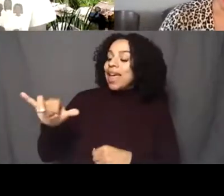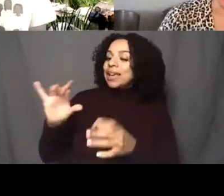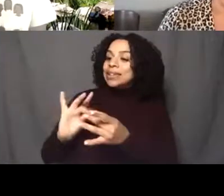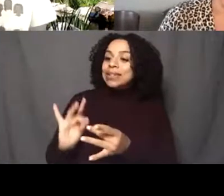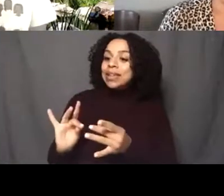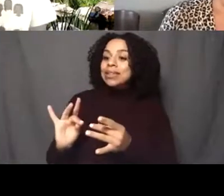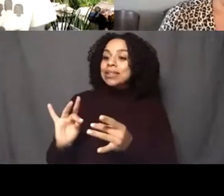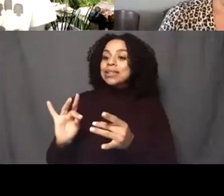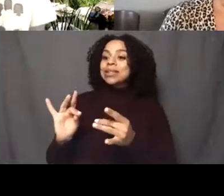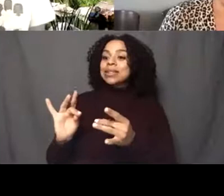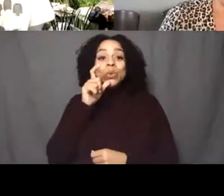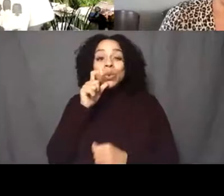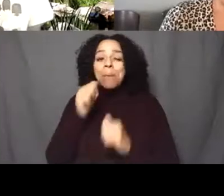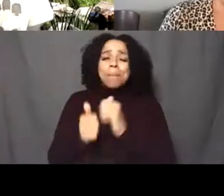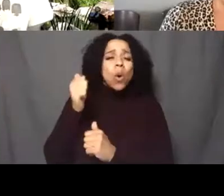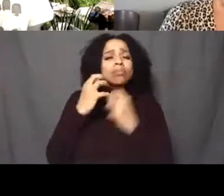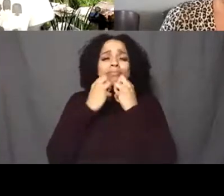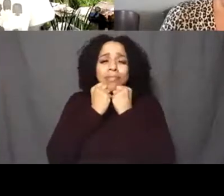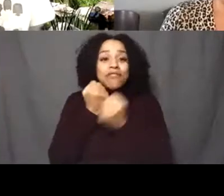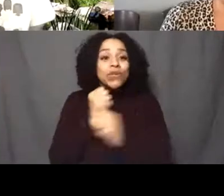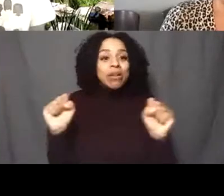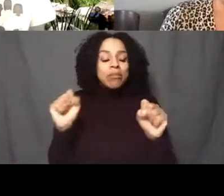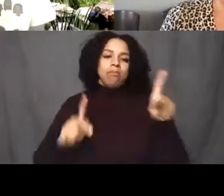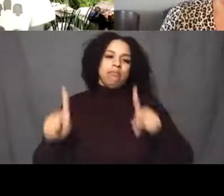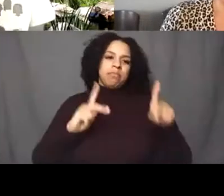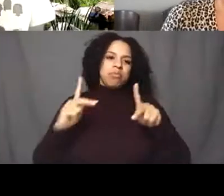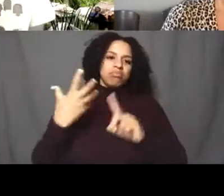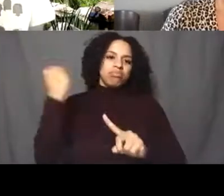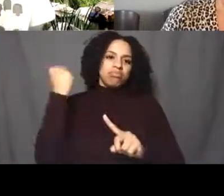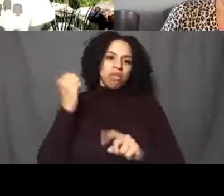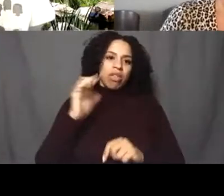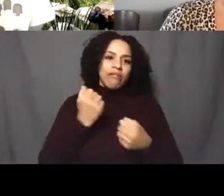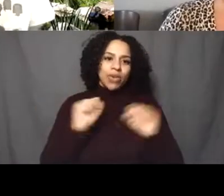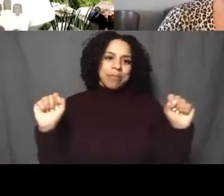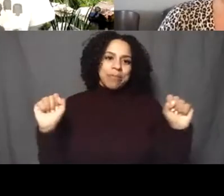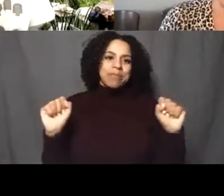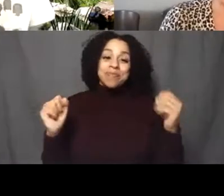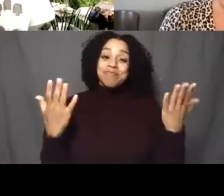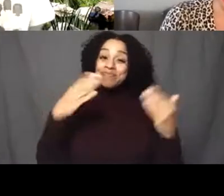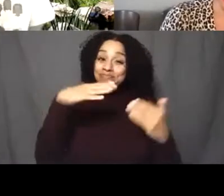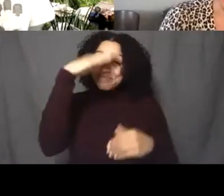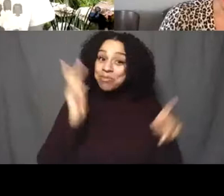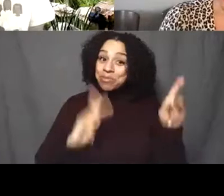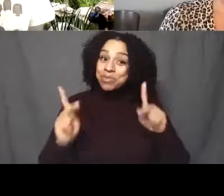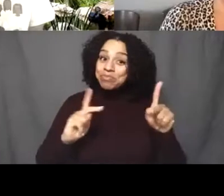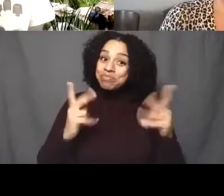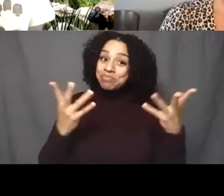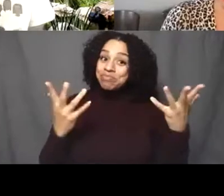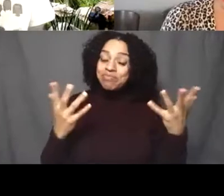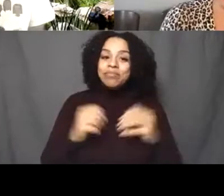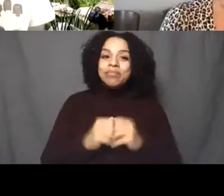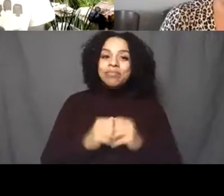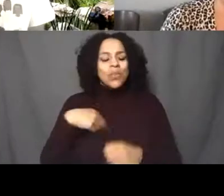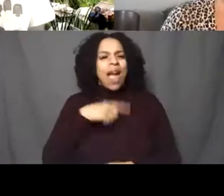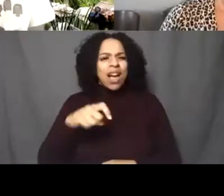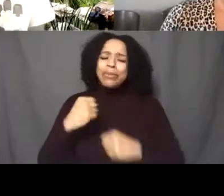it. And that's been the role that Black Americans have played. We have had to fight for democracy because we were excluded. We had people